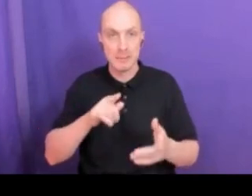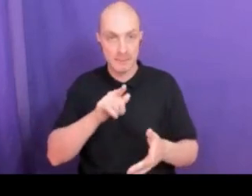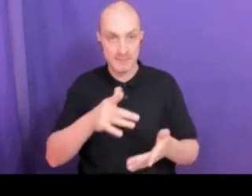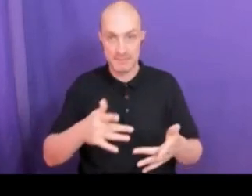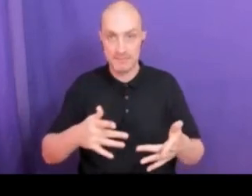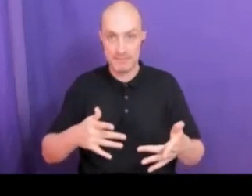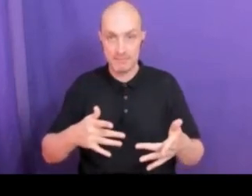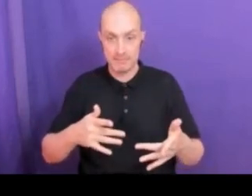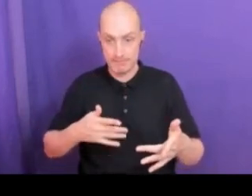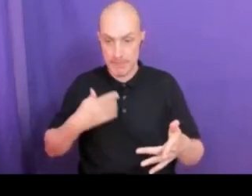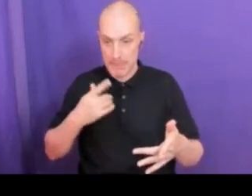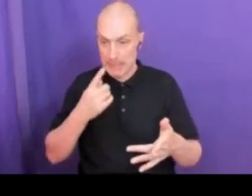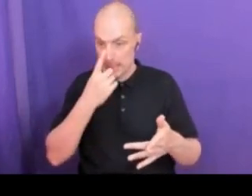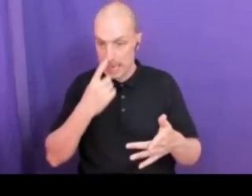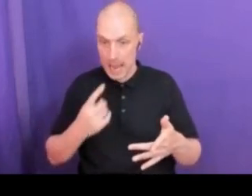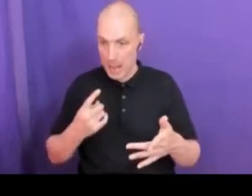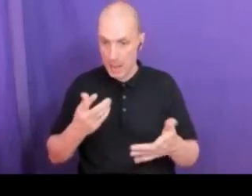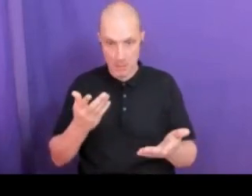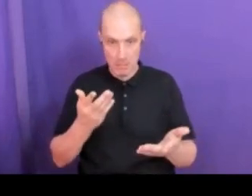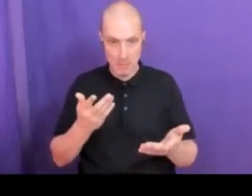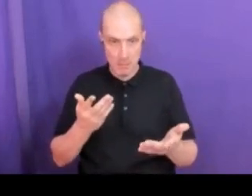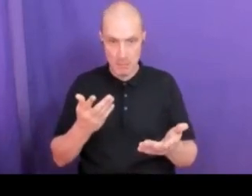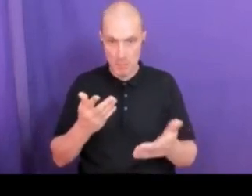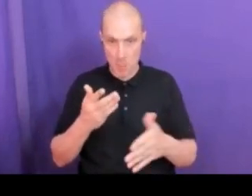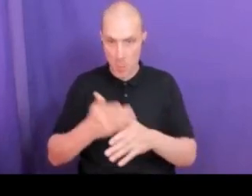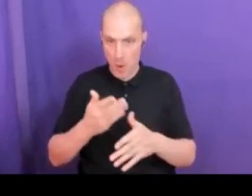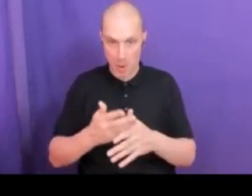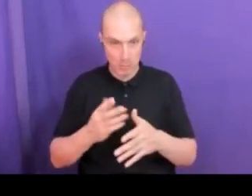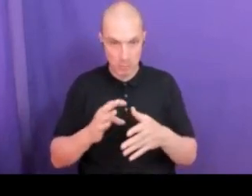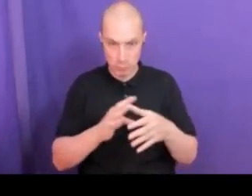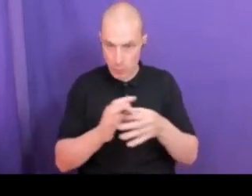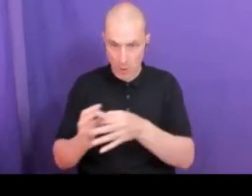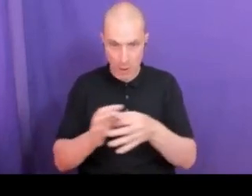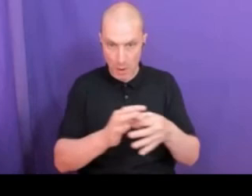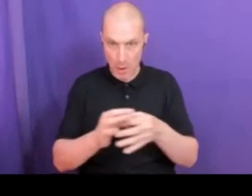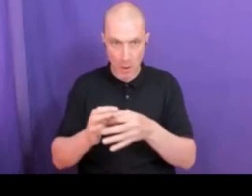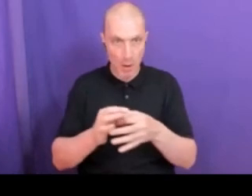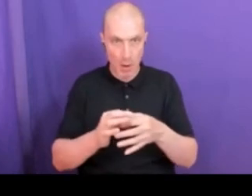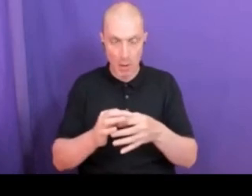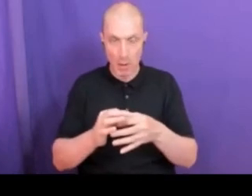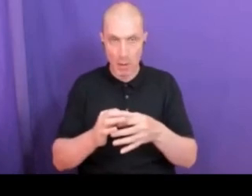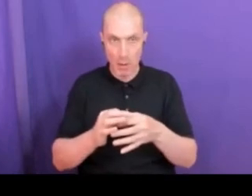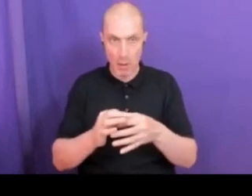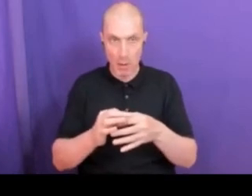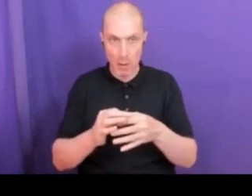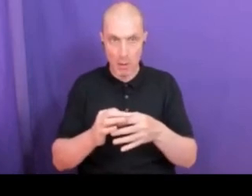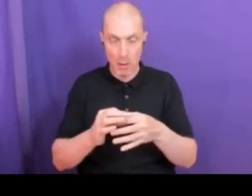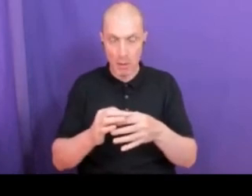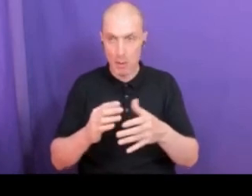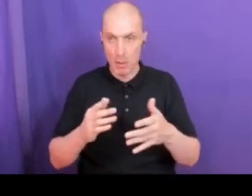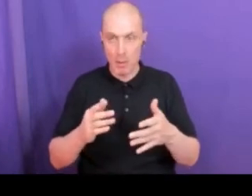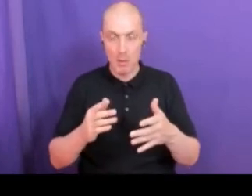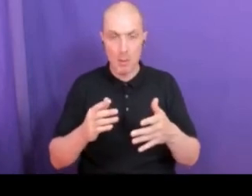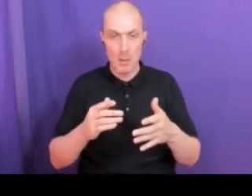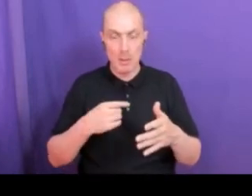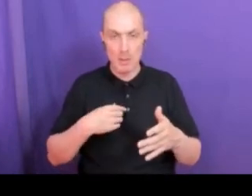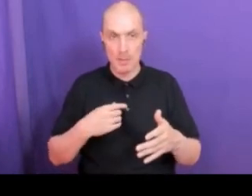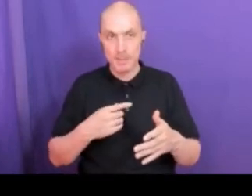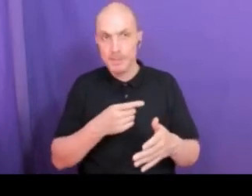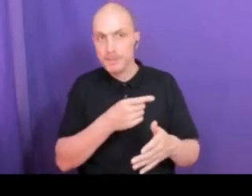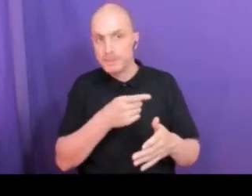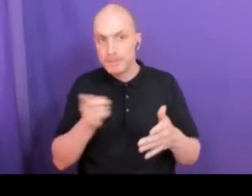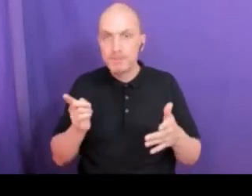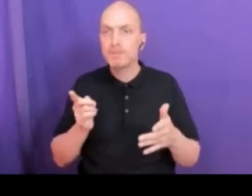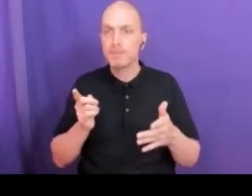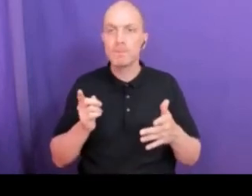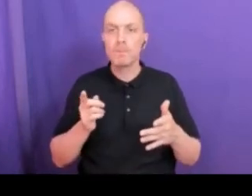to broaden that conversation, as we kind of alluded to earlier, to look at the whole life course. There seems to be a huge appetite around people wanting